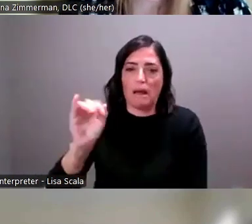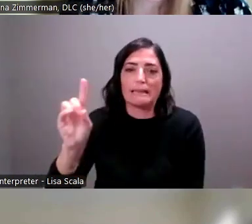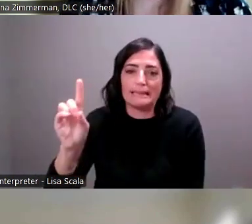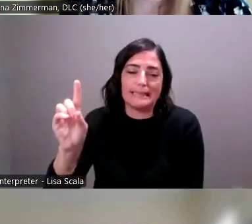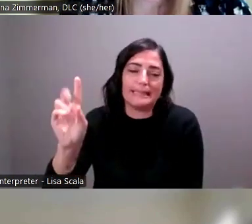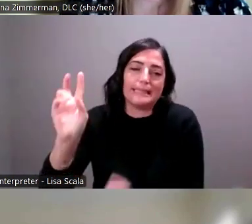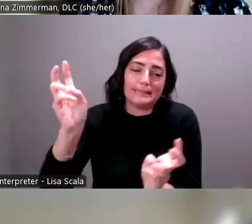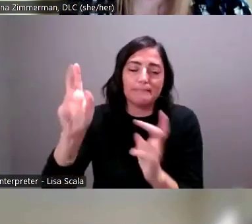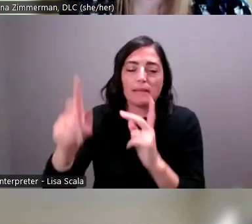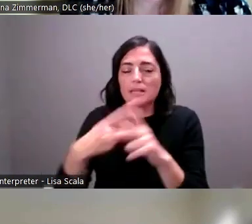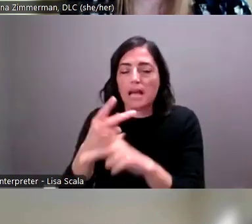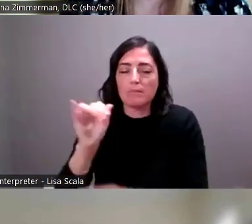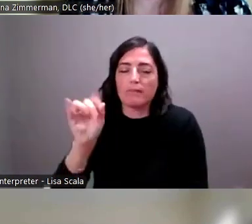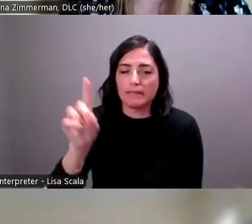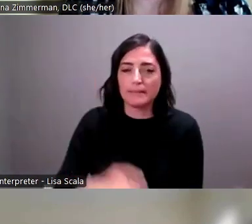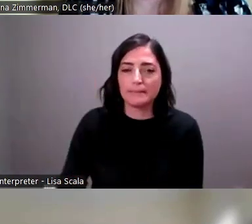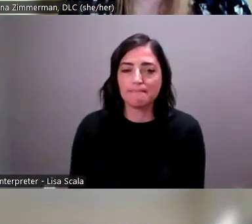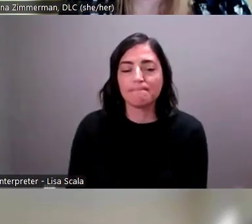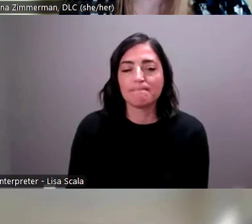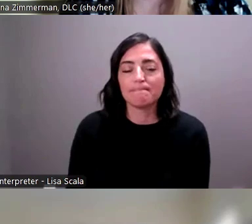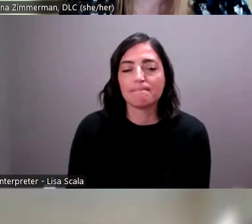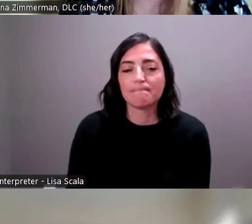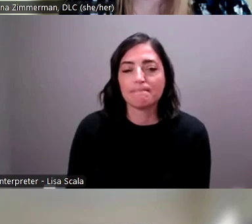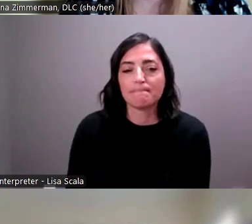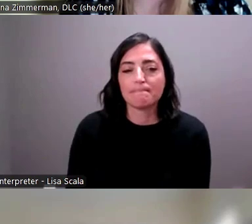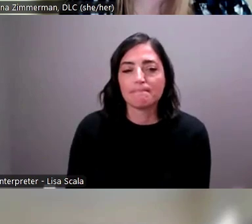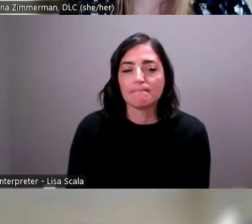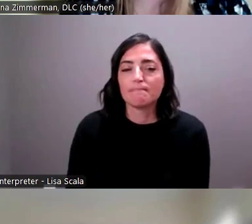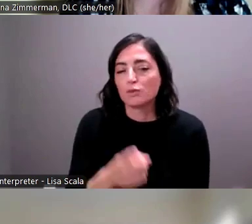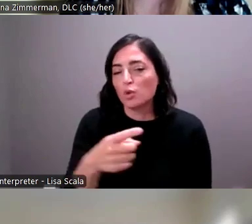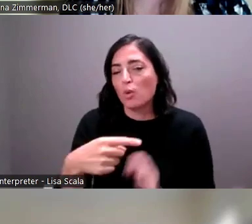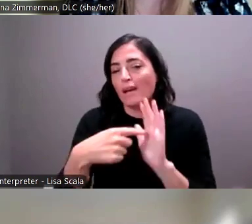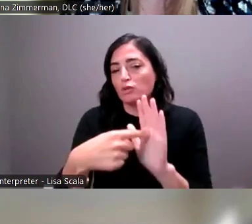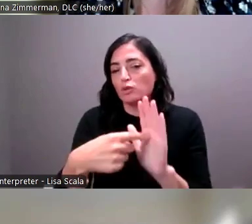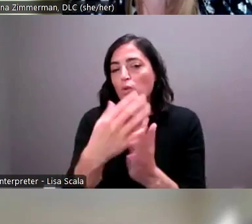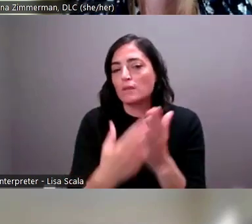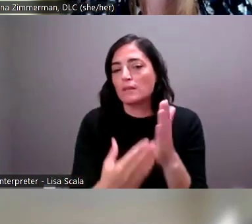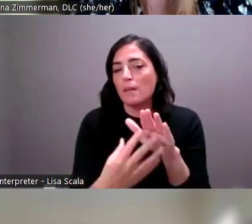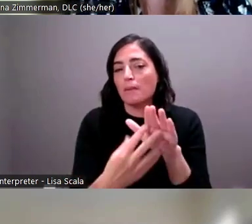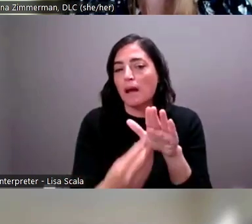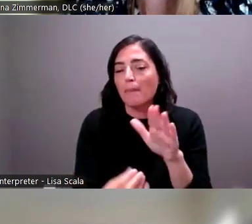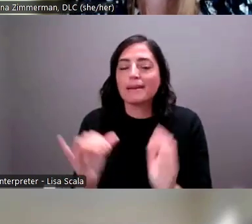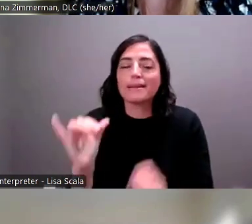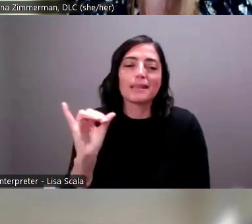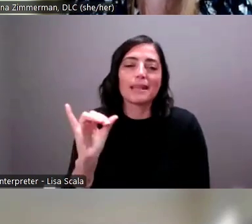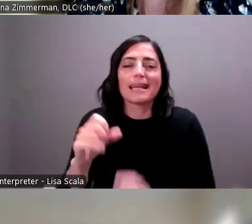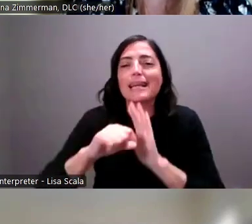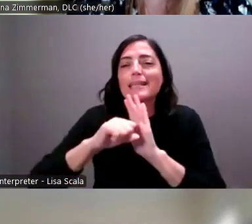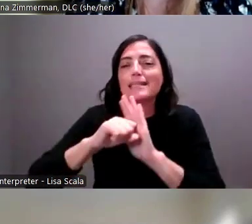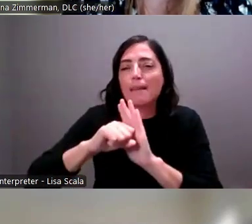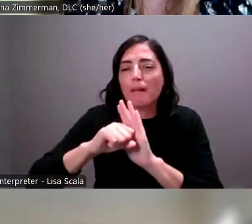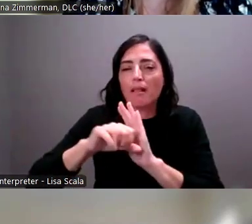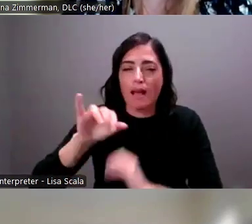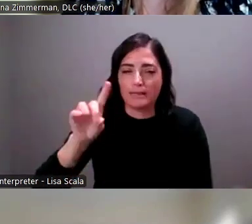as a form of ID. And so I've attached copies of just like sample